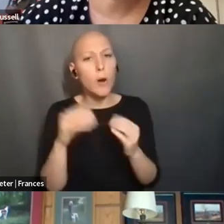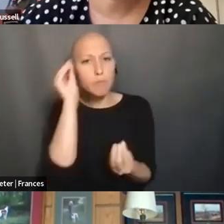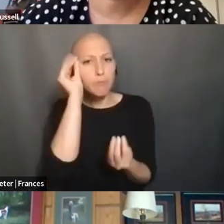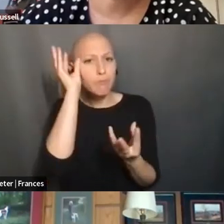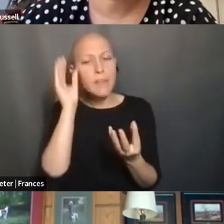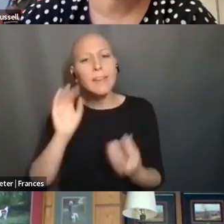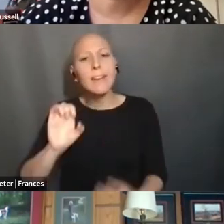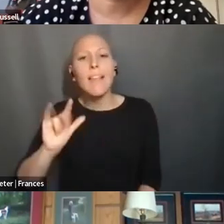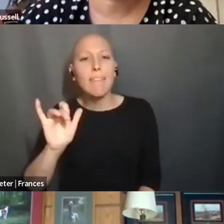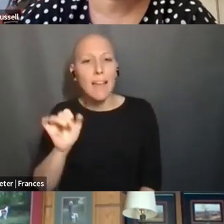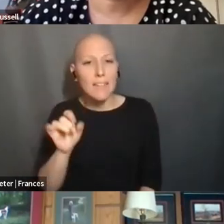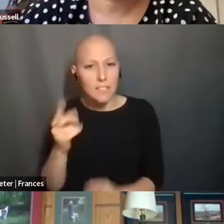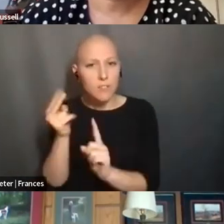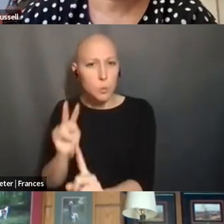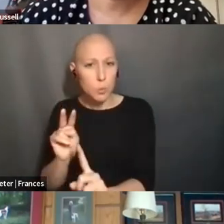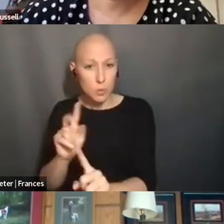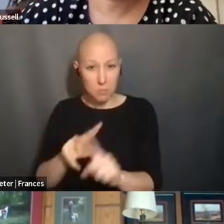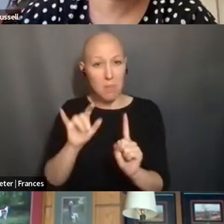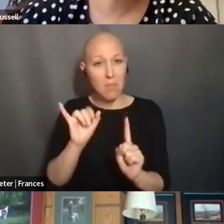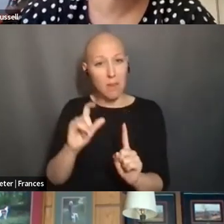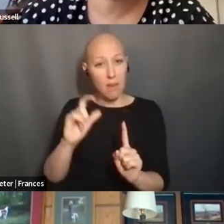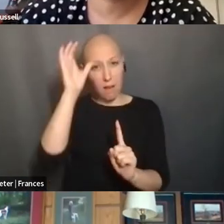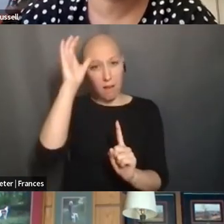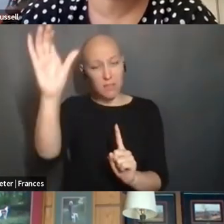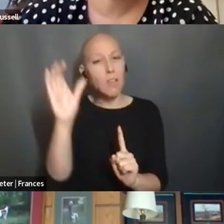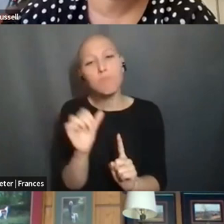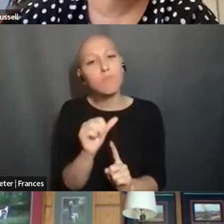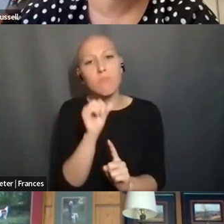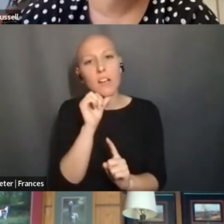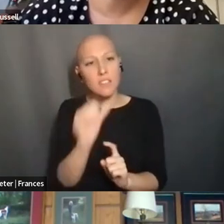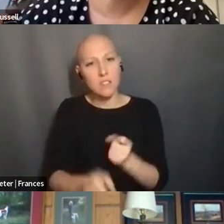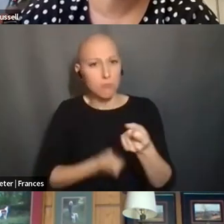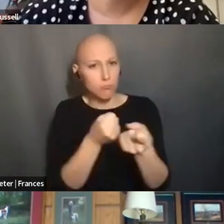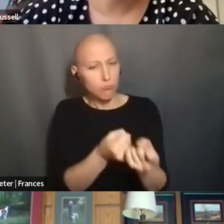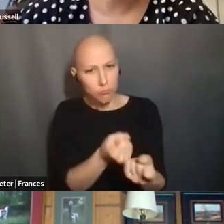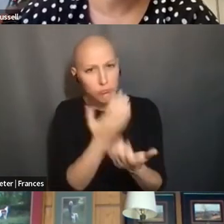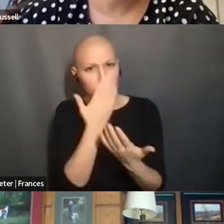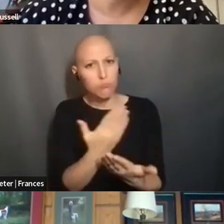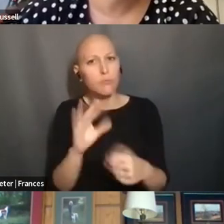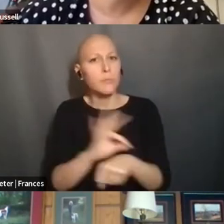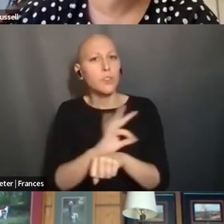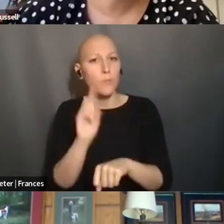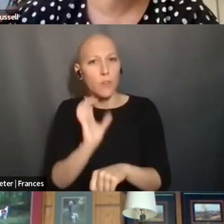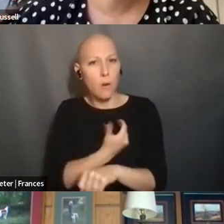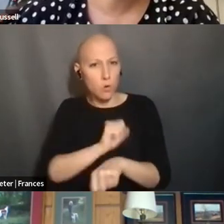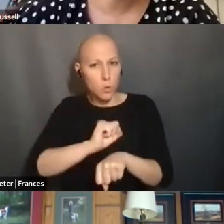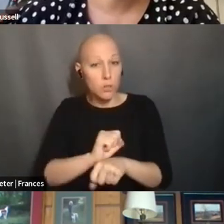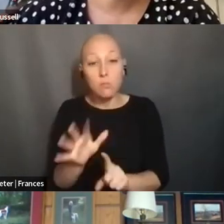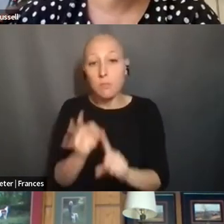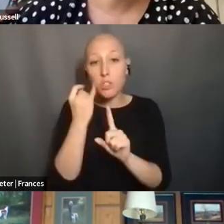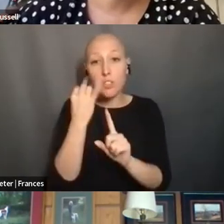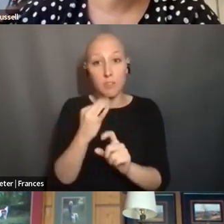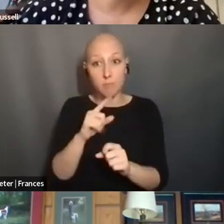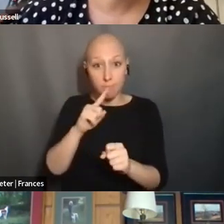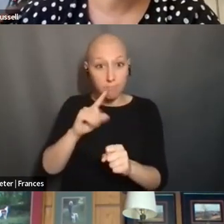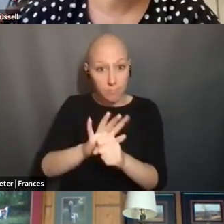any good work for us at this point anymore, especially if we really are committed to tracing the